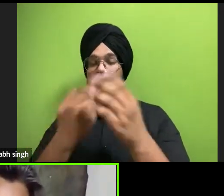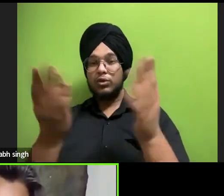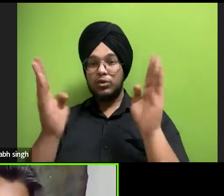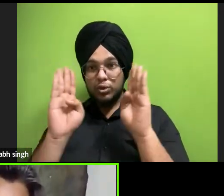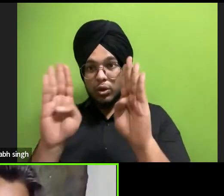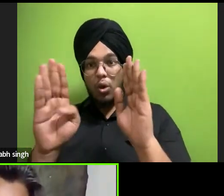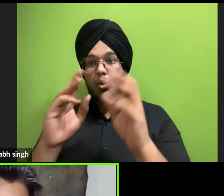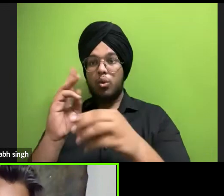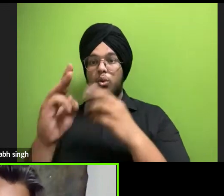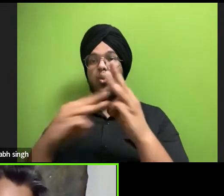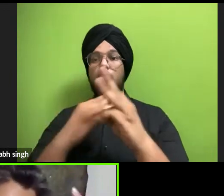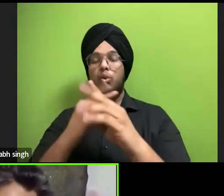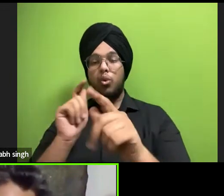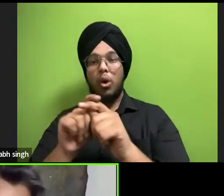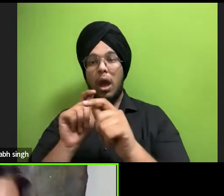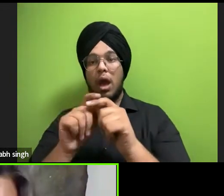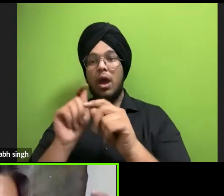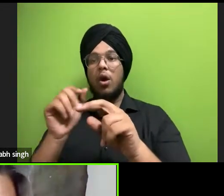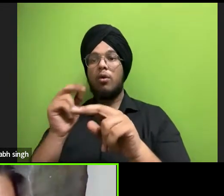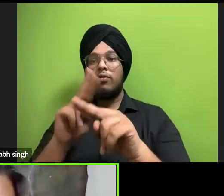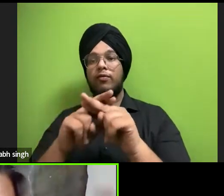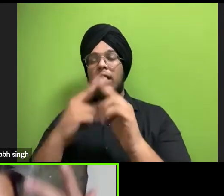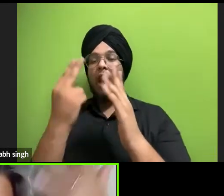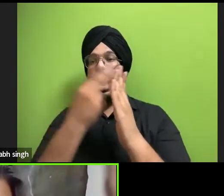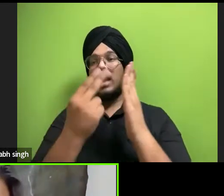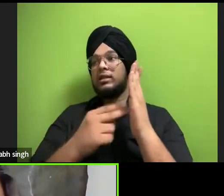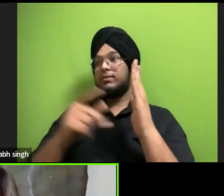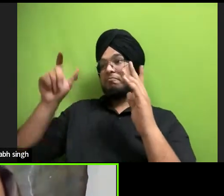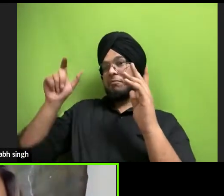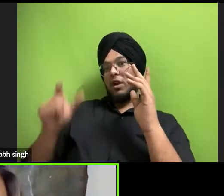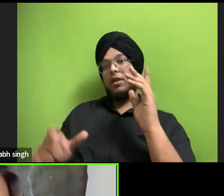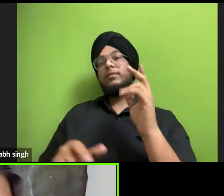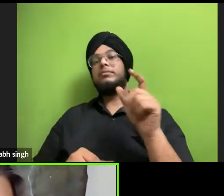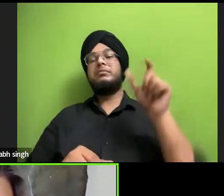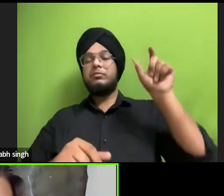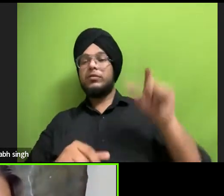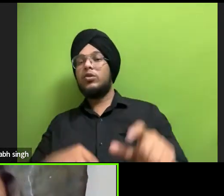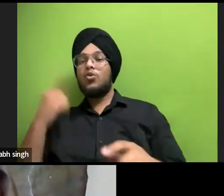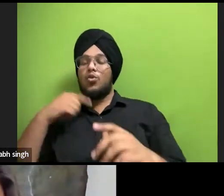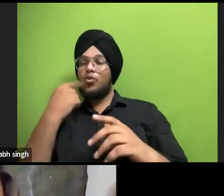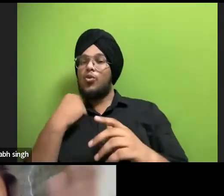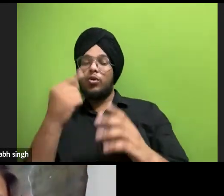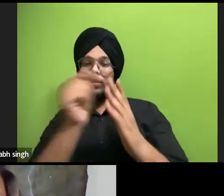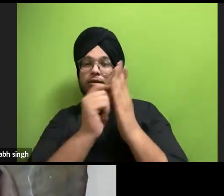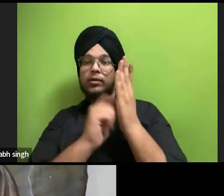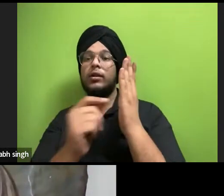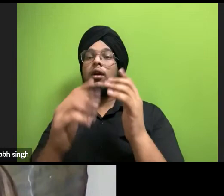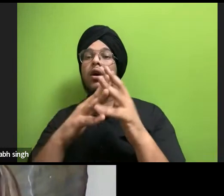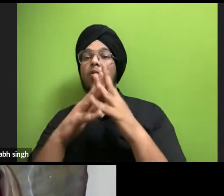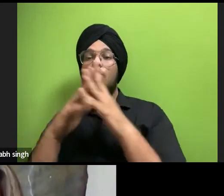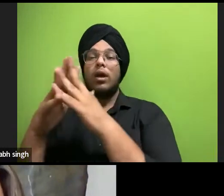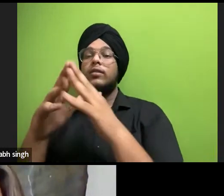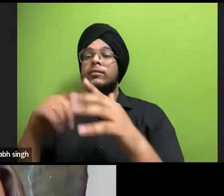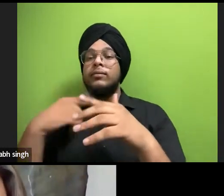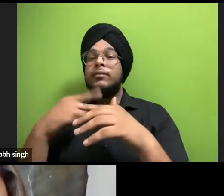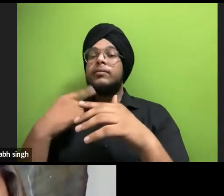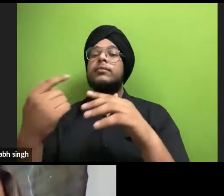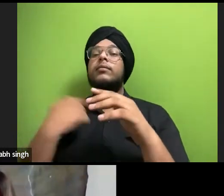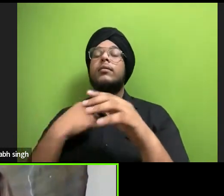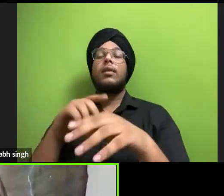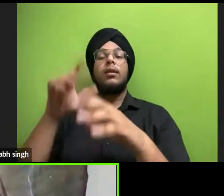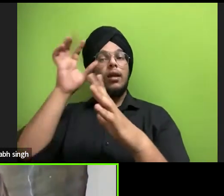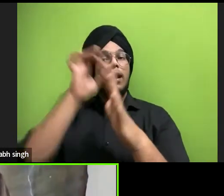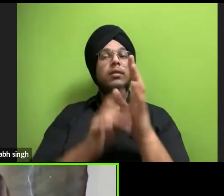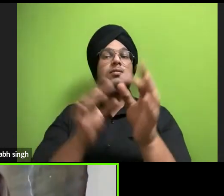the work of artists or architects that come from the West, We are decentering them in many